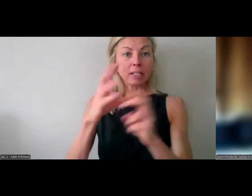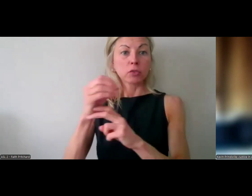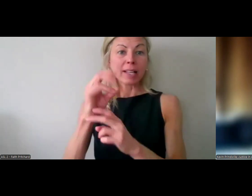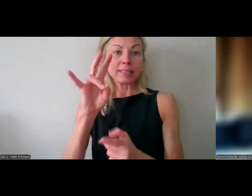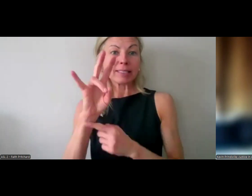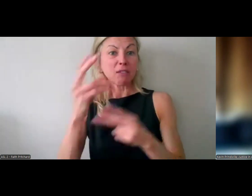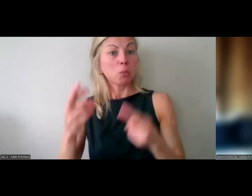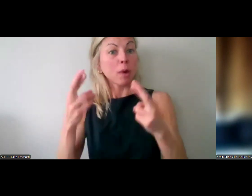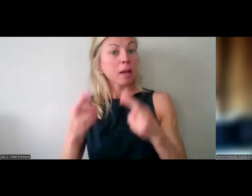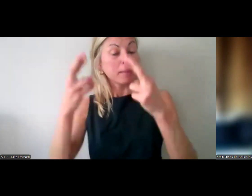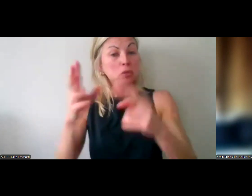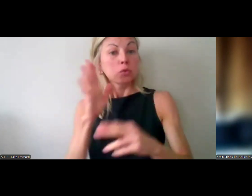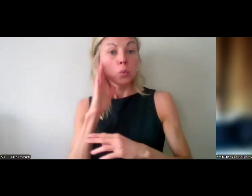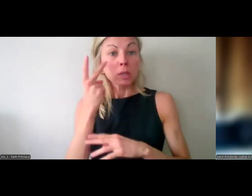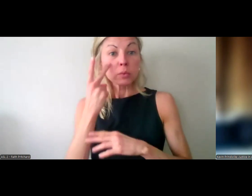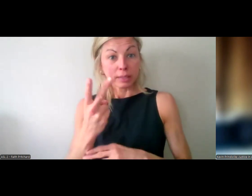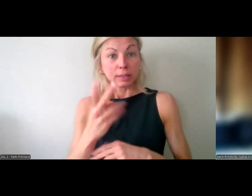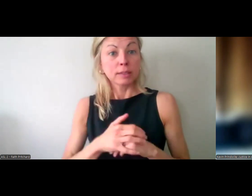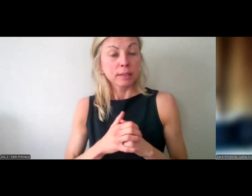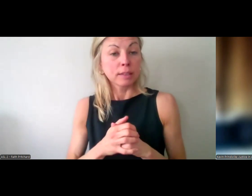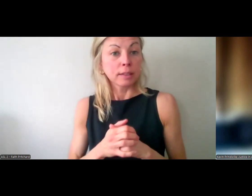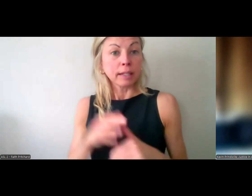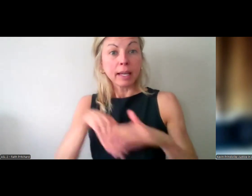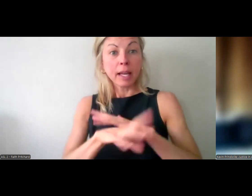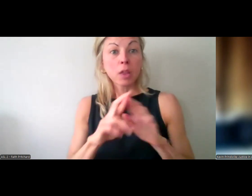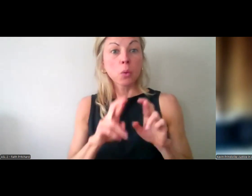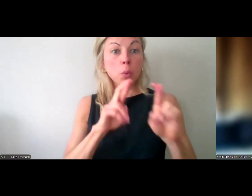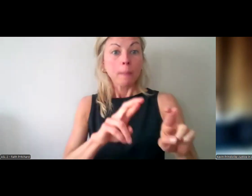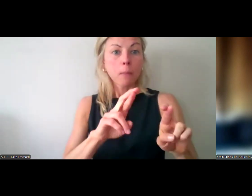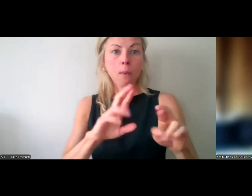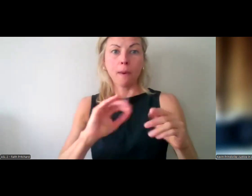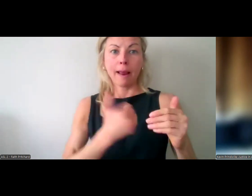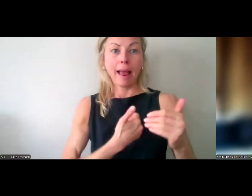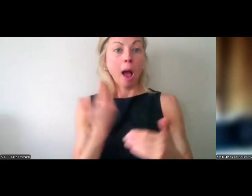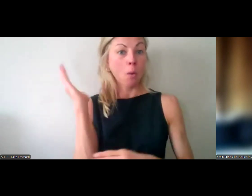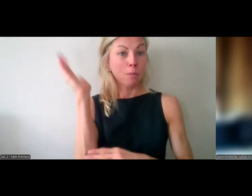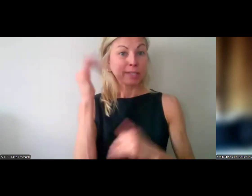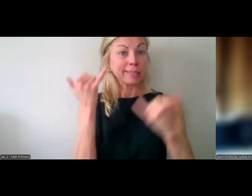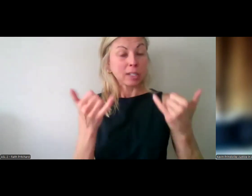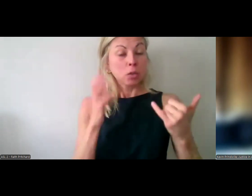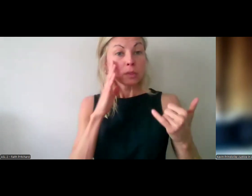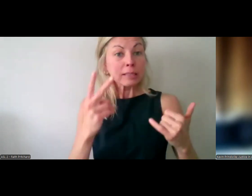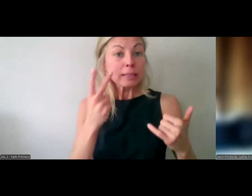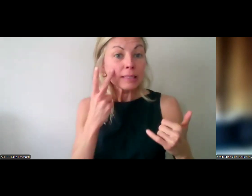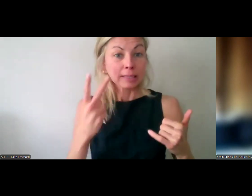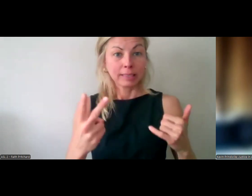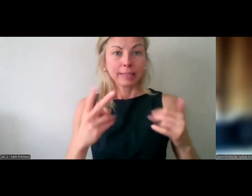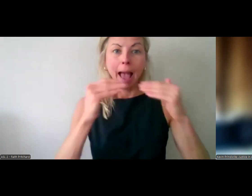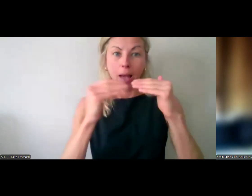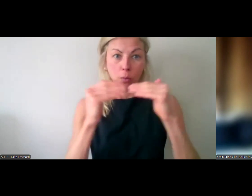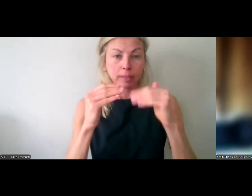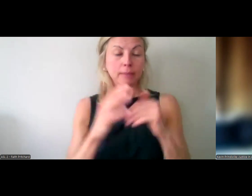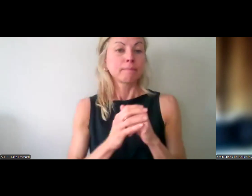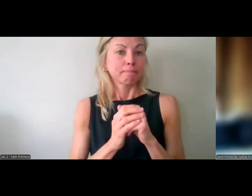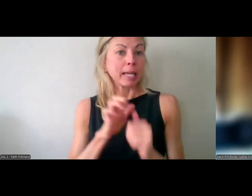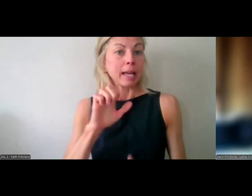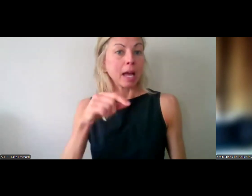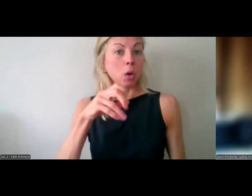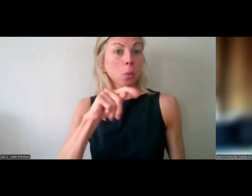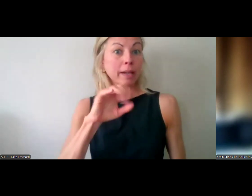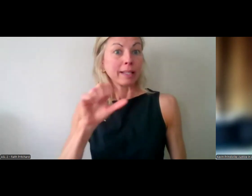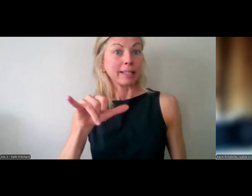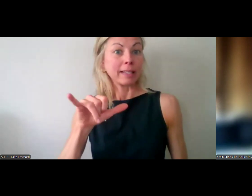recommendations, you will see us in the report and in our presentation today talk about equity. We think that these 2